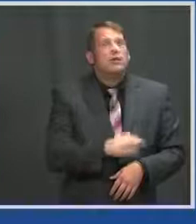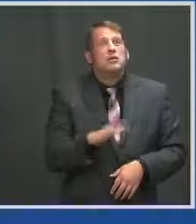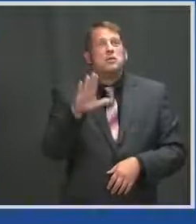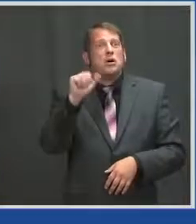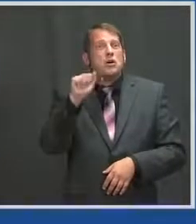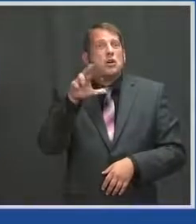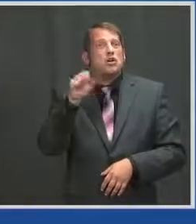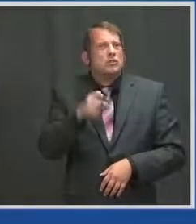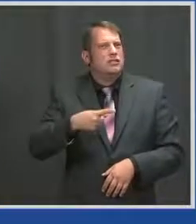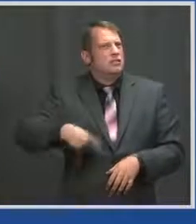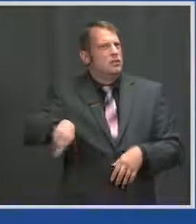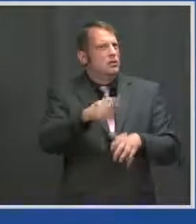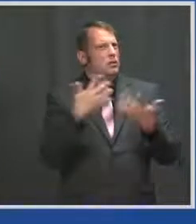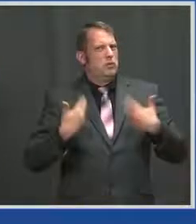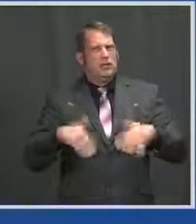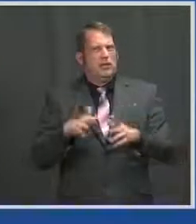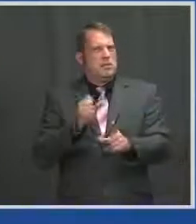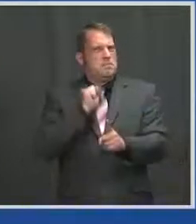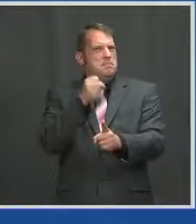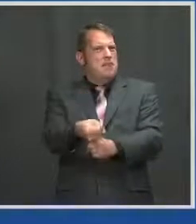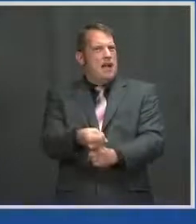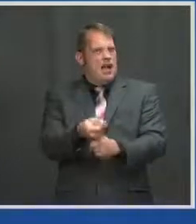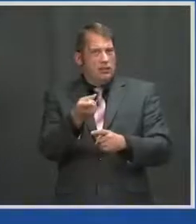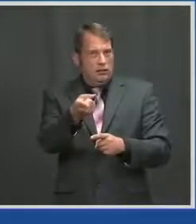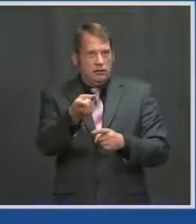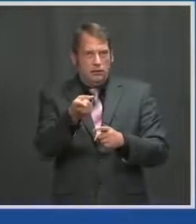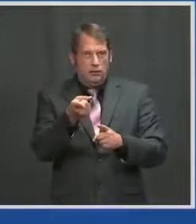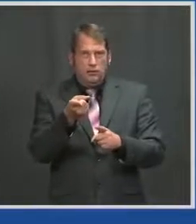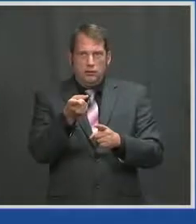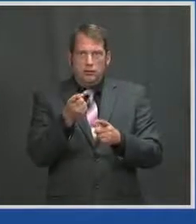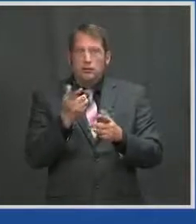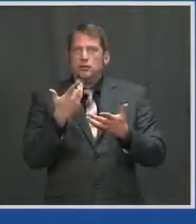in the entertainment and in those industries.